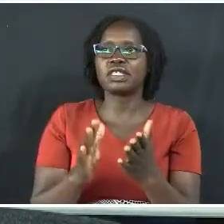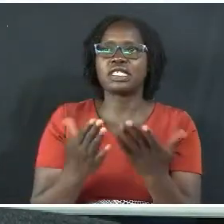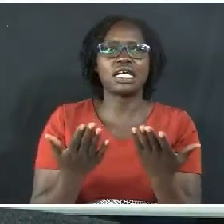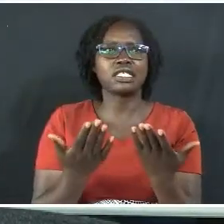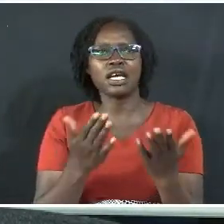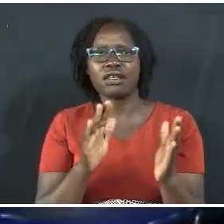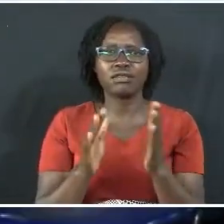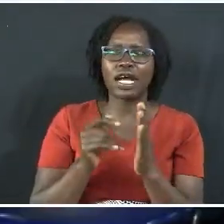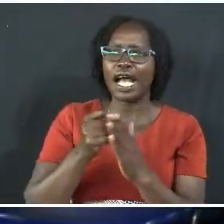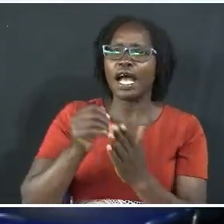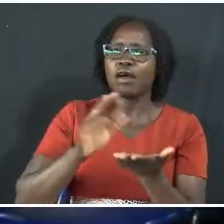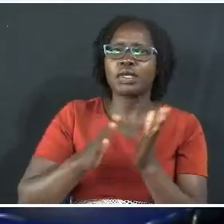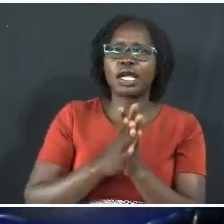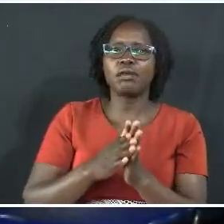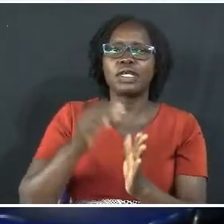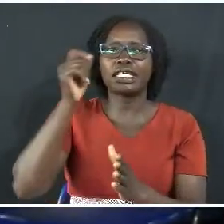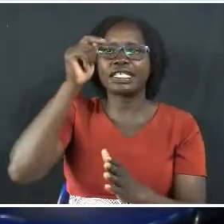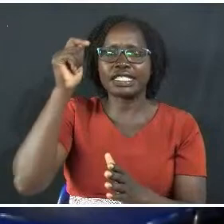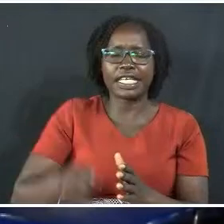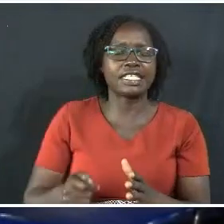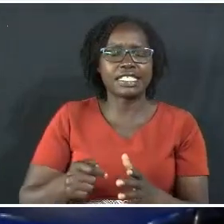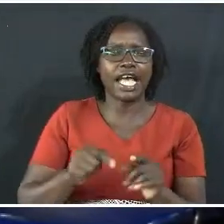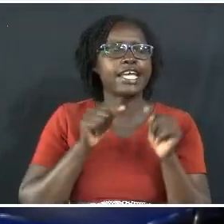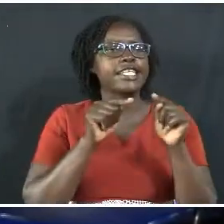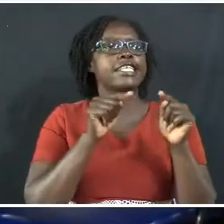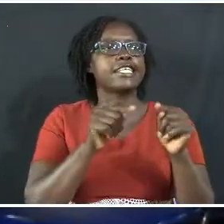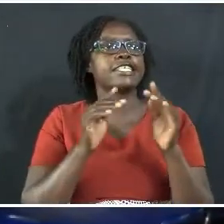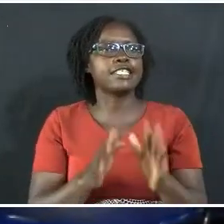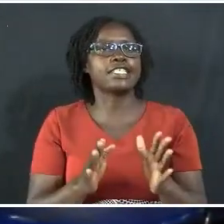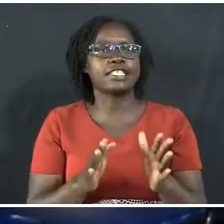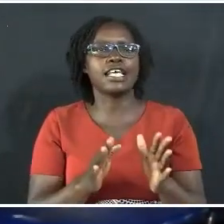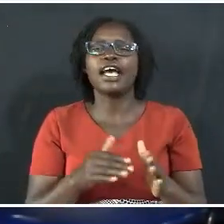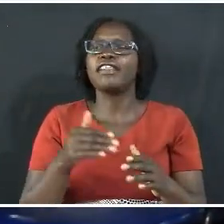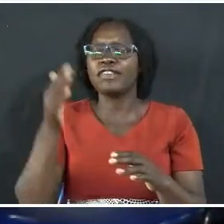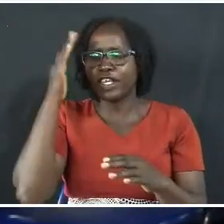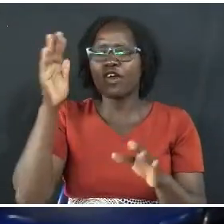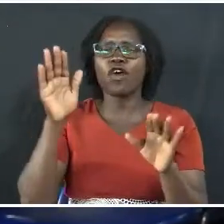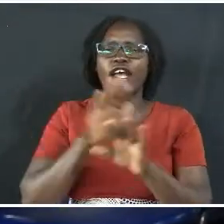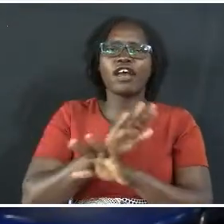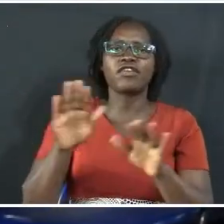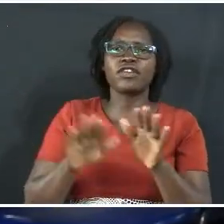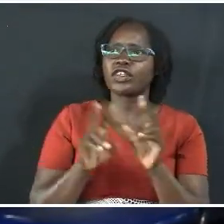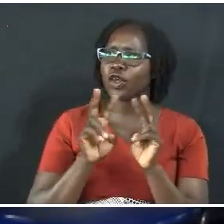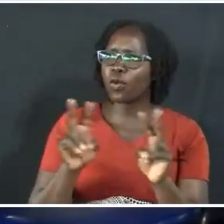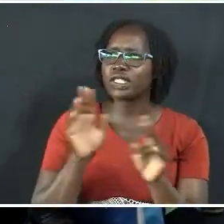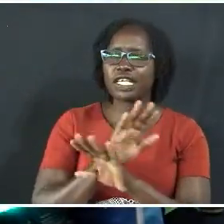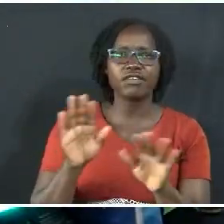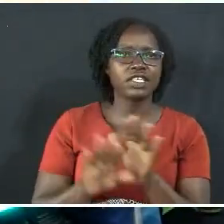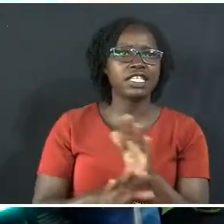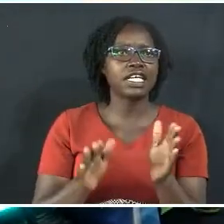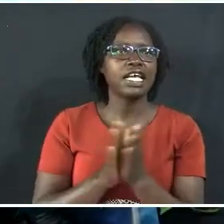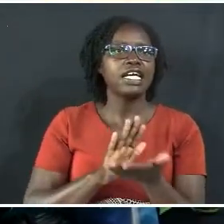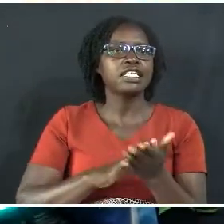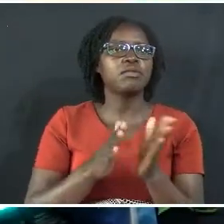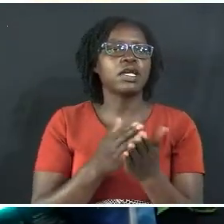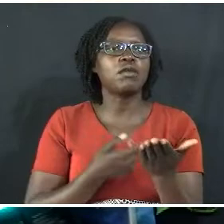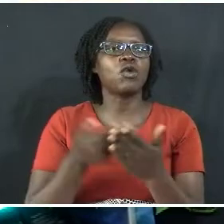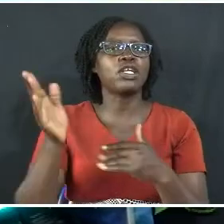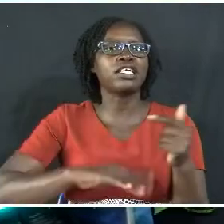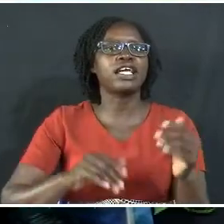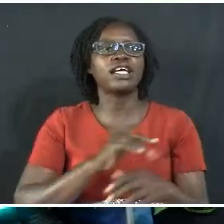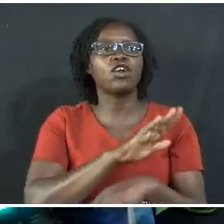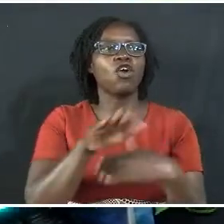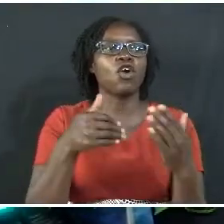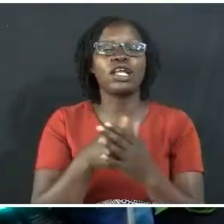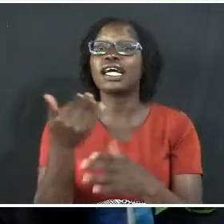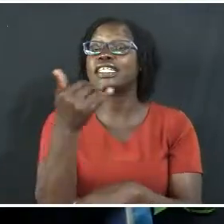becoming judges and critics. They mark everything. They watch everything. They become holier than thou.